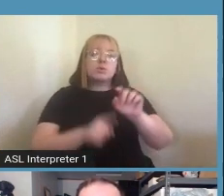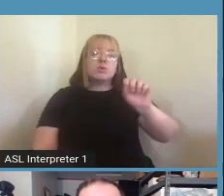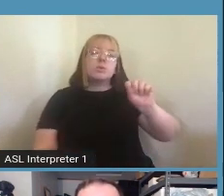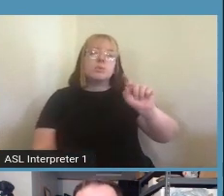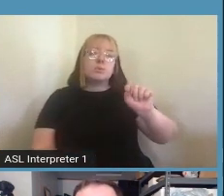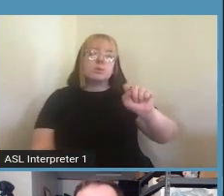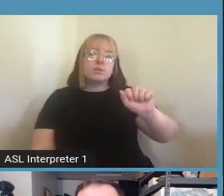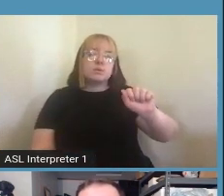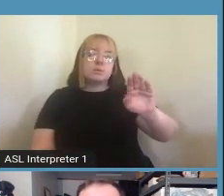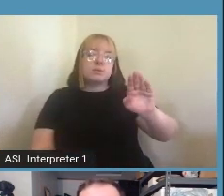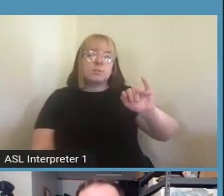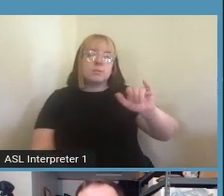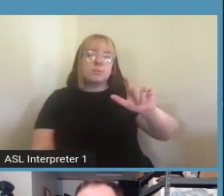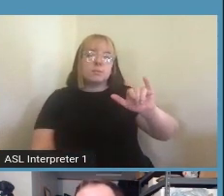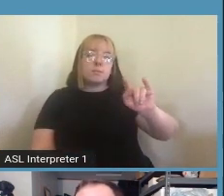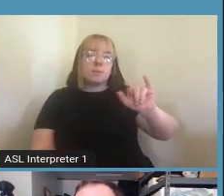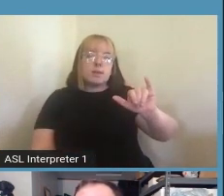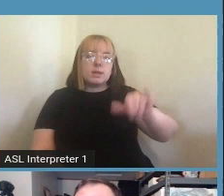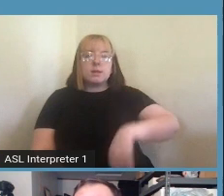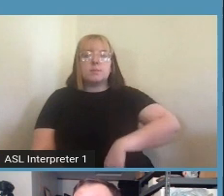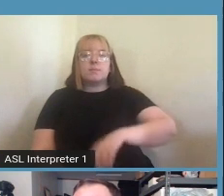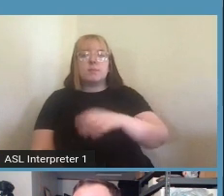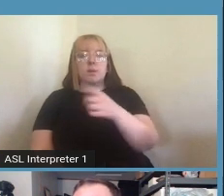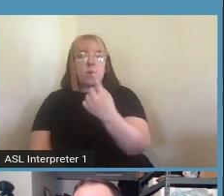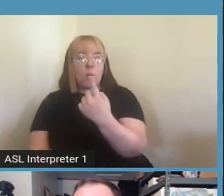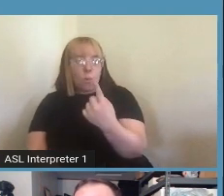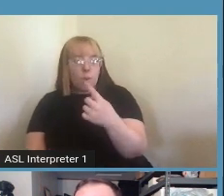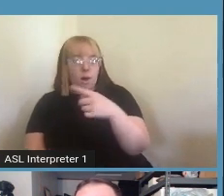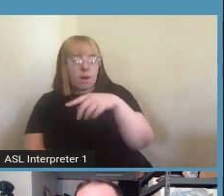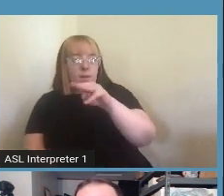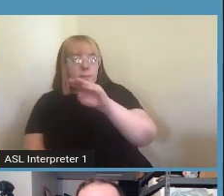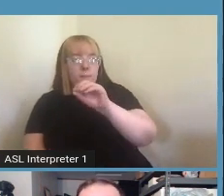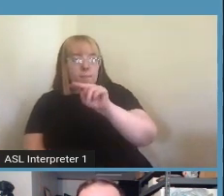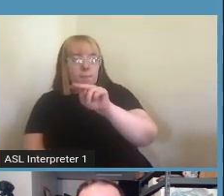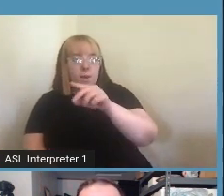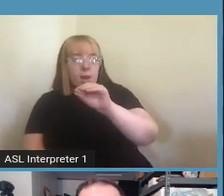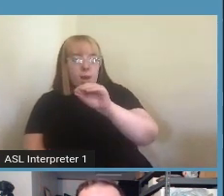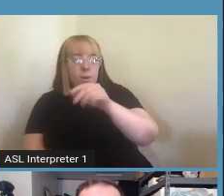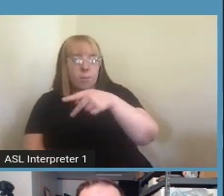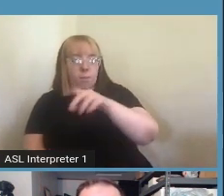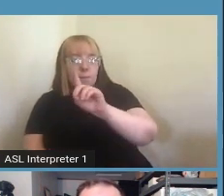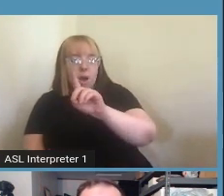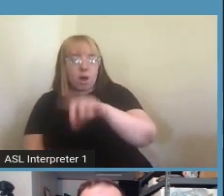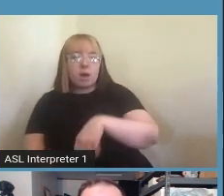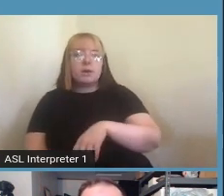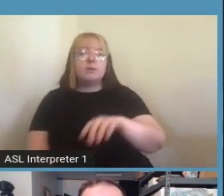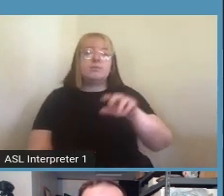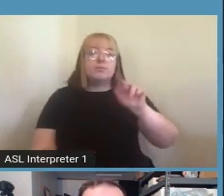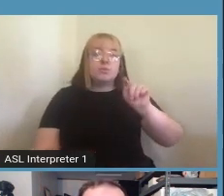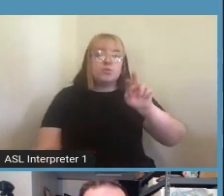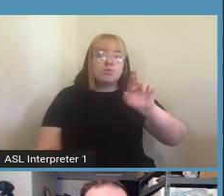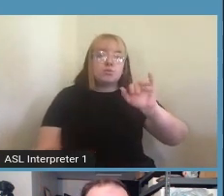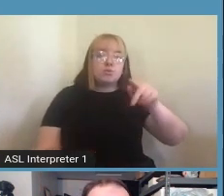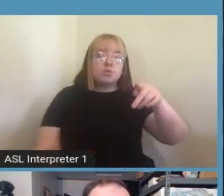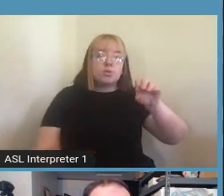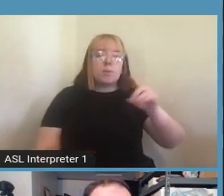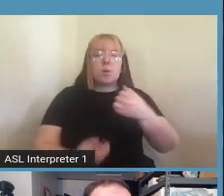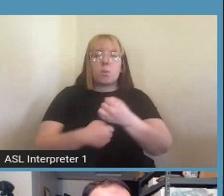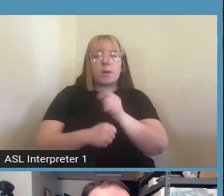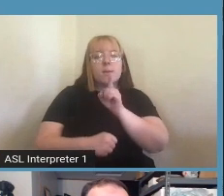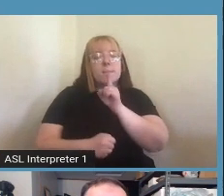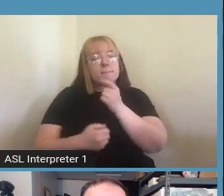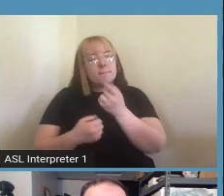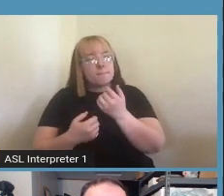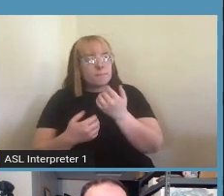have a tripod or a monopod, something that really just makes your video look smooth and stable